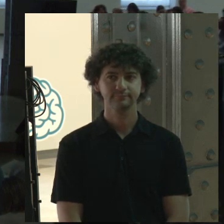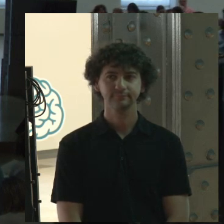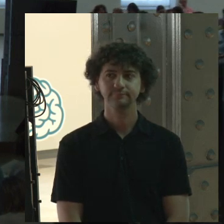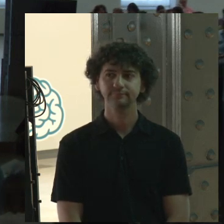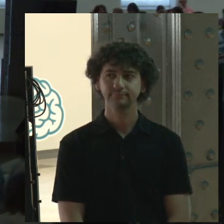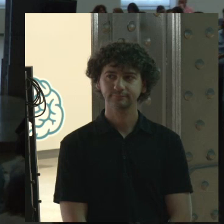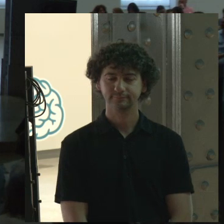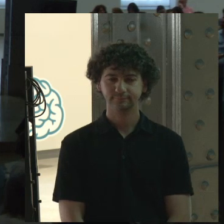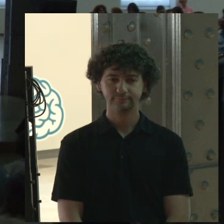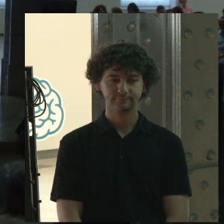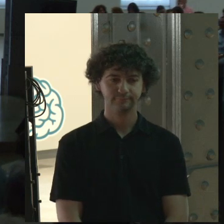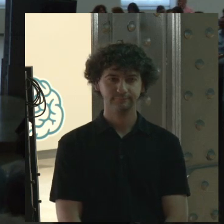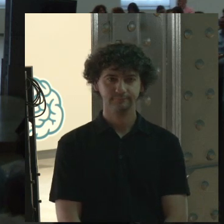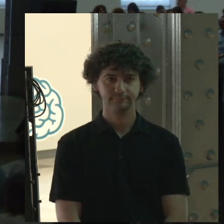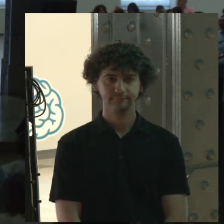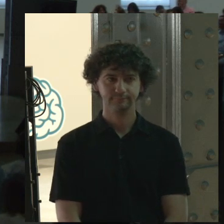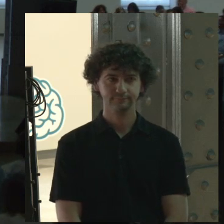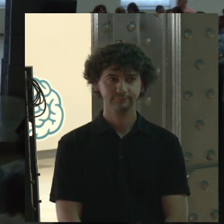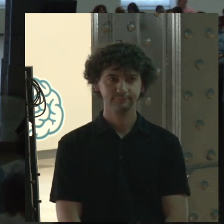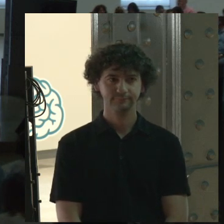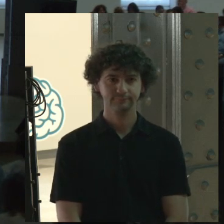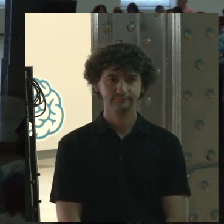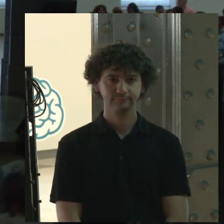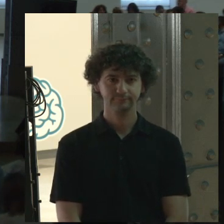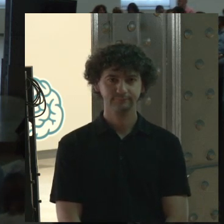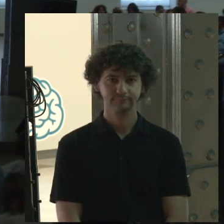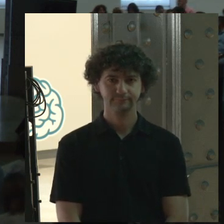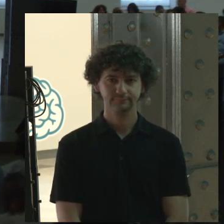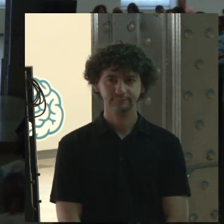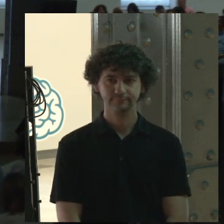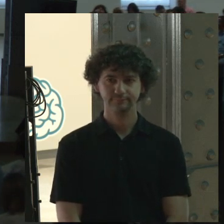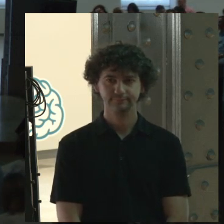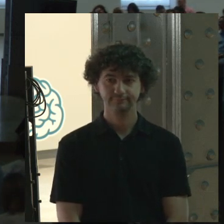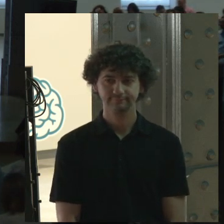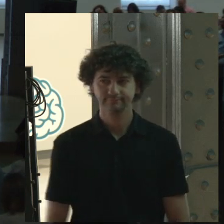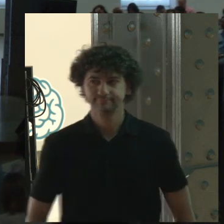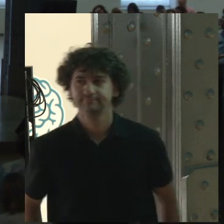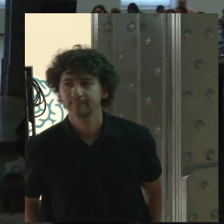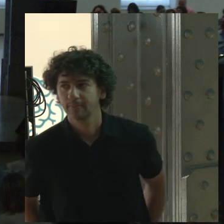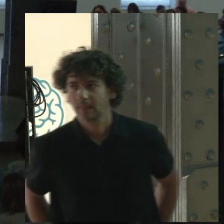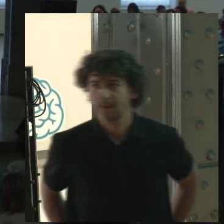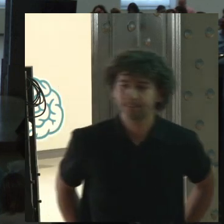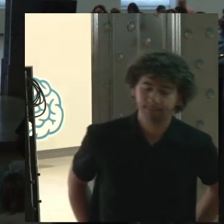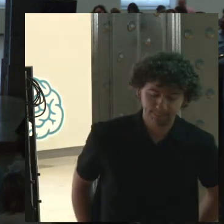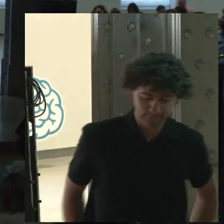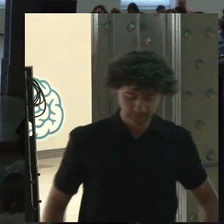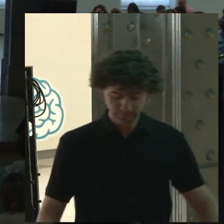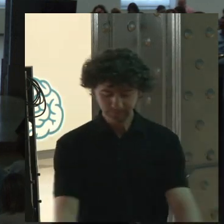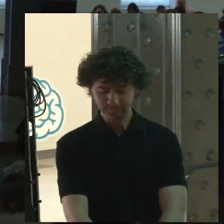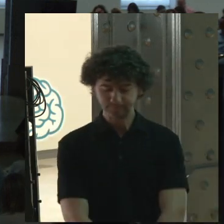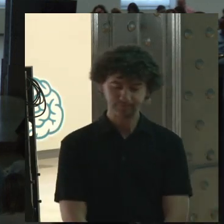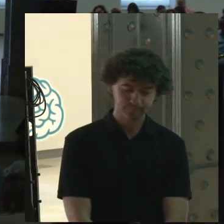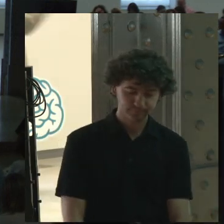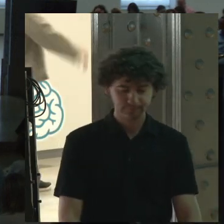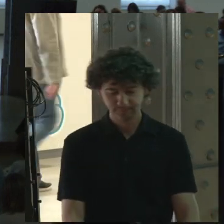Rain drifting on by, you know how I feel. It's a new dawn, it's a new